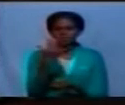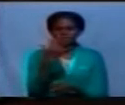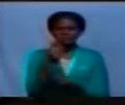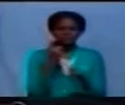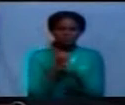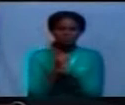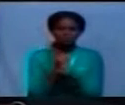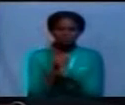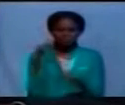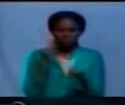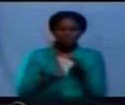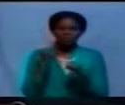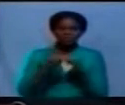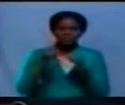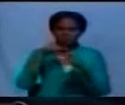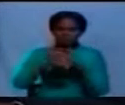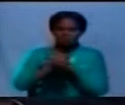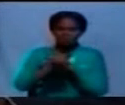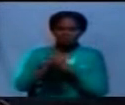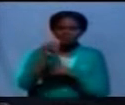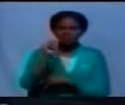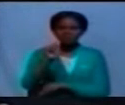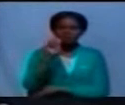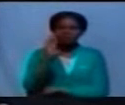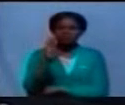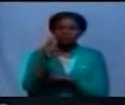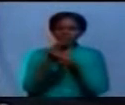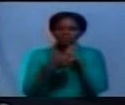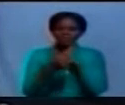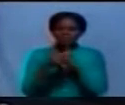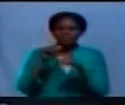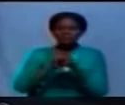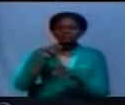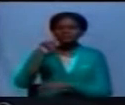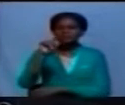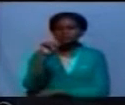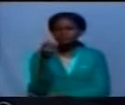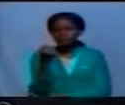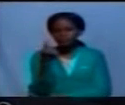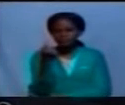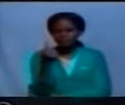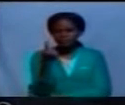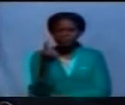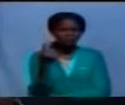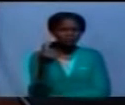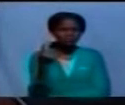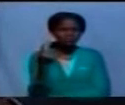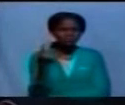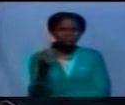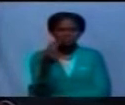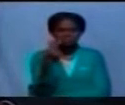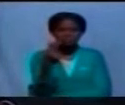because the last entry into the market was the AB Bank, which came into the market in 2011. Well, I think two